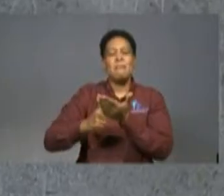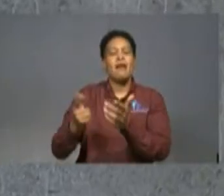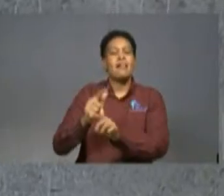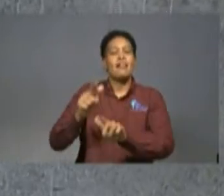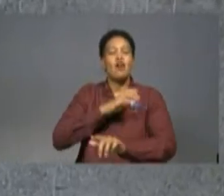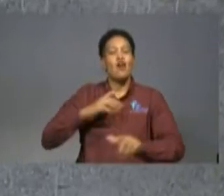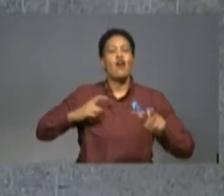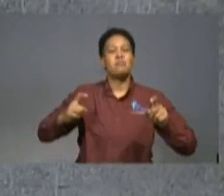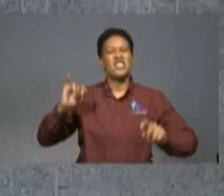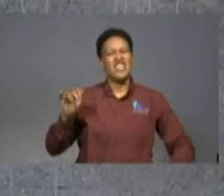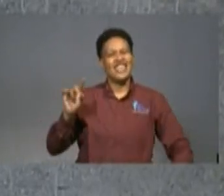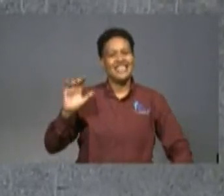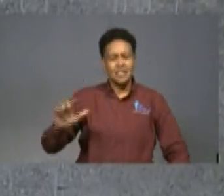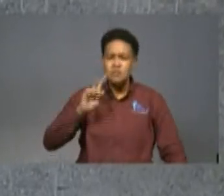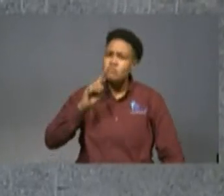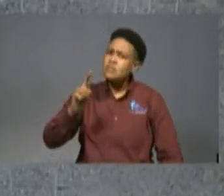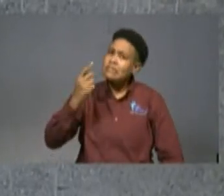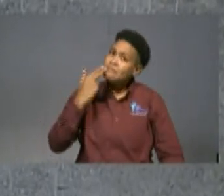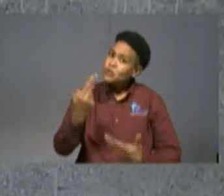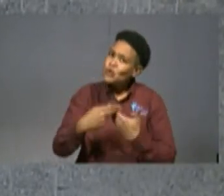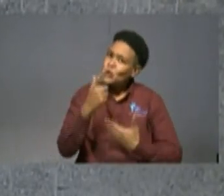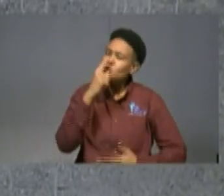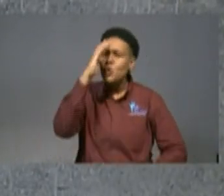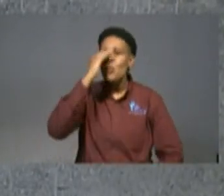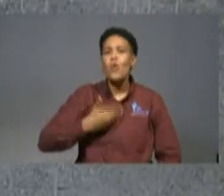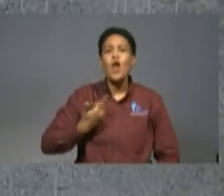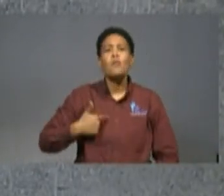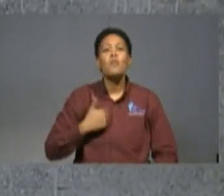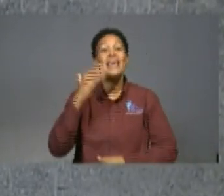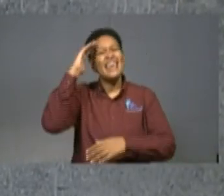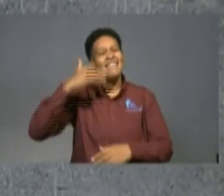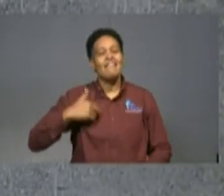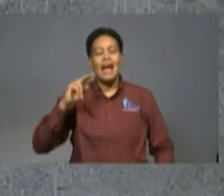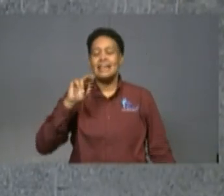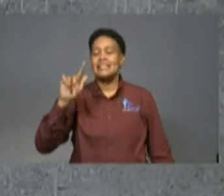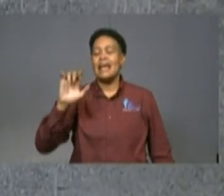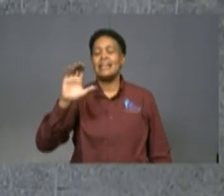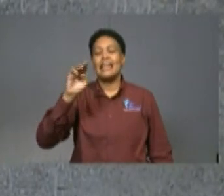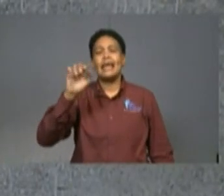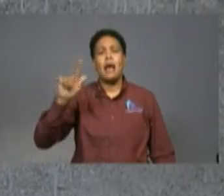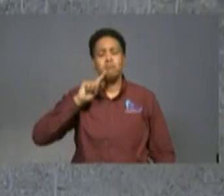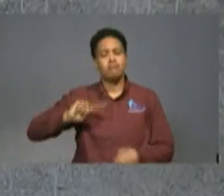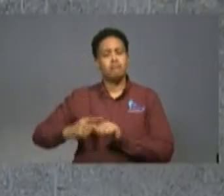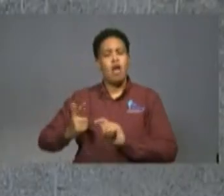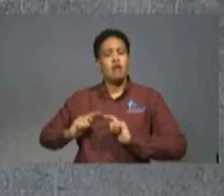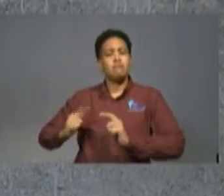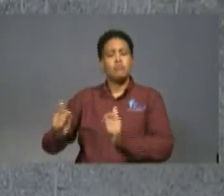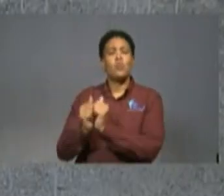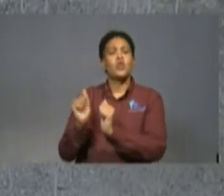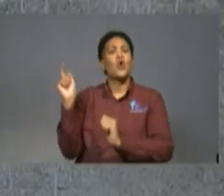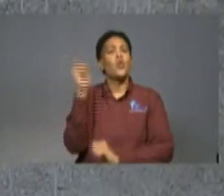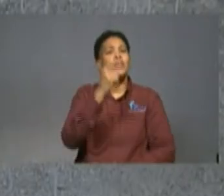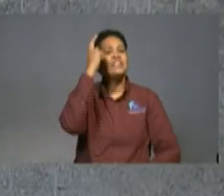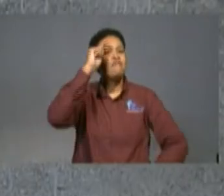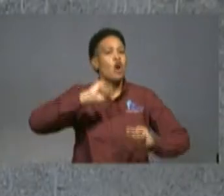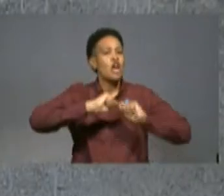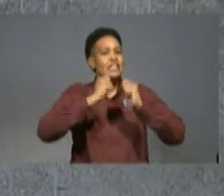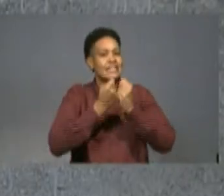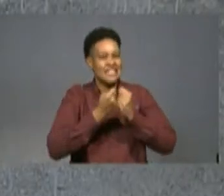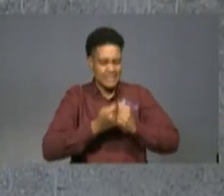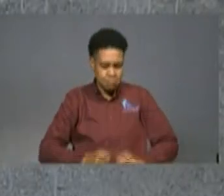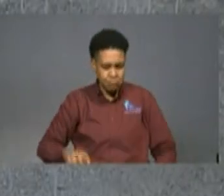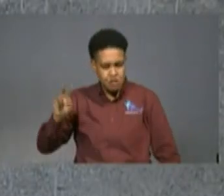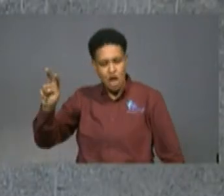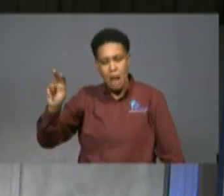just joining us, welcome. We invite Natalie Campbell to start this segment with a question for Team